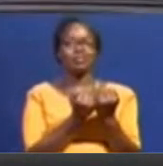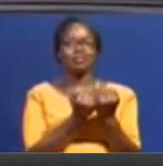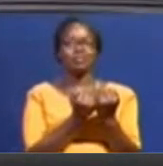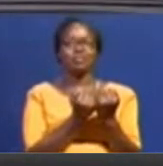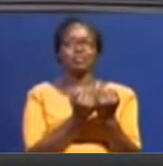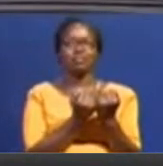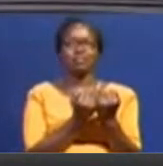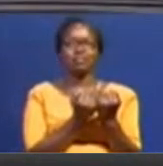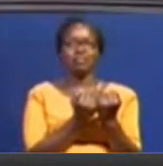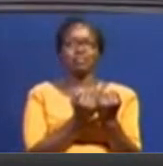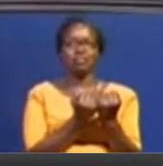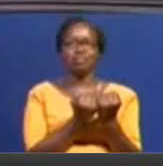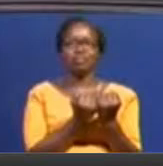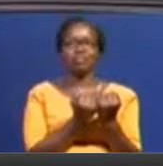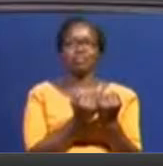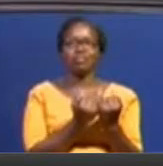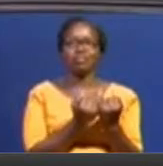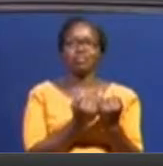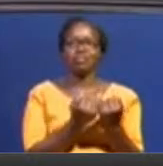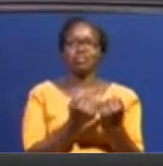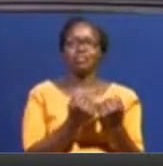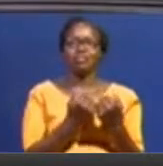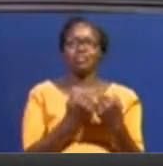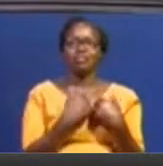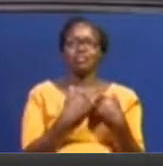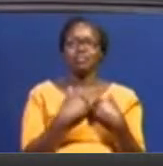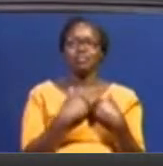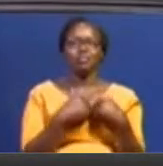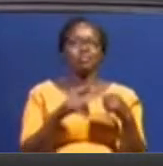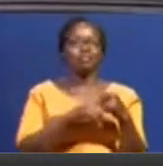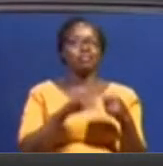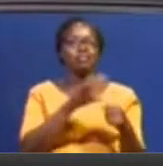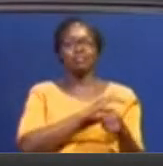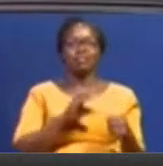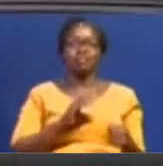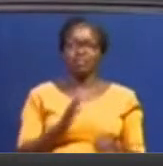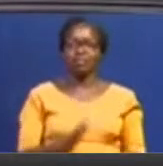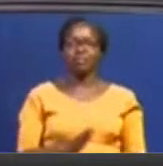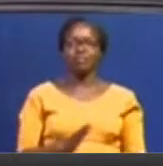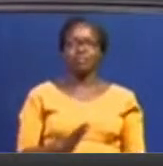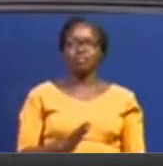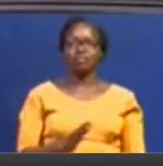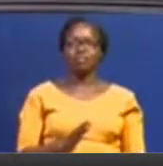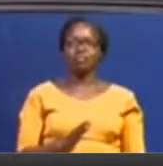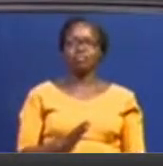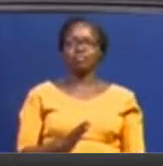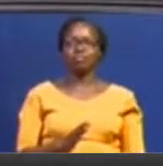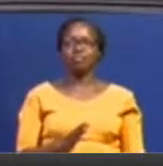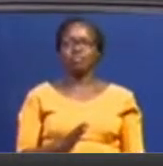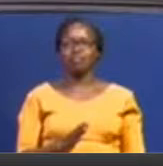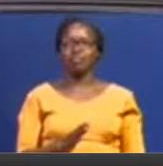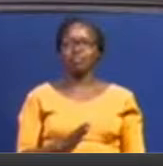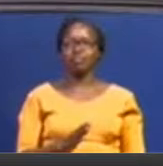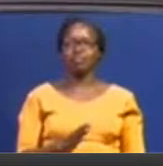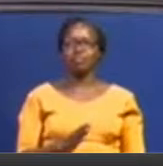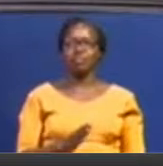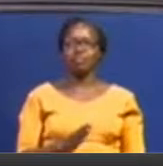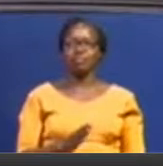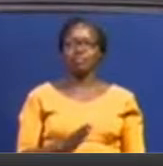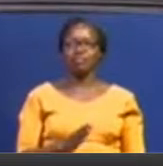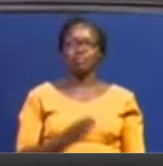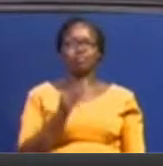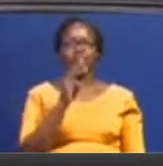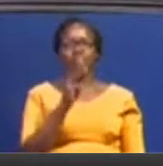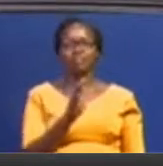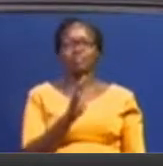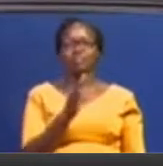You will be having some 6 commissioners whom you will be working with. There will